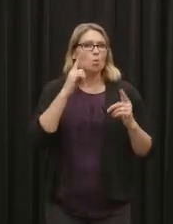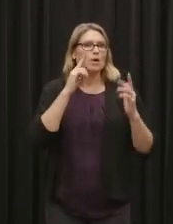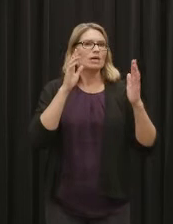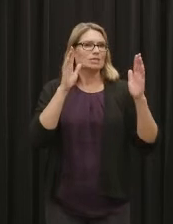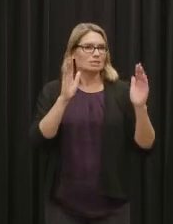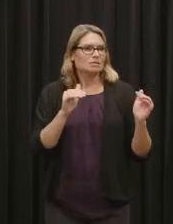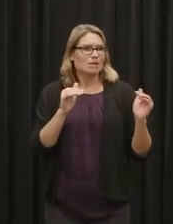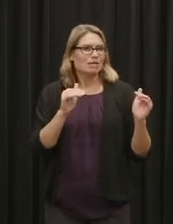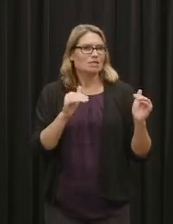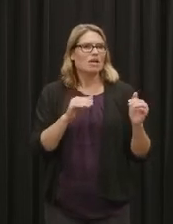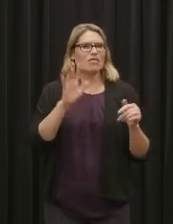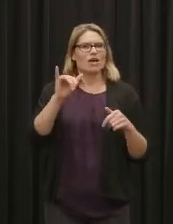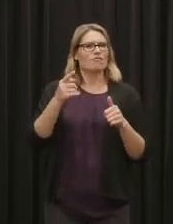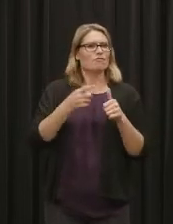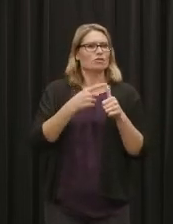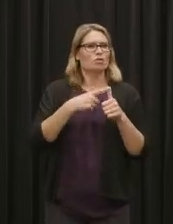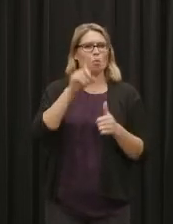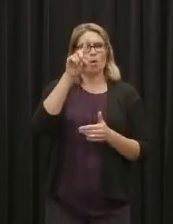the first